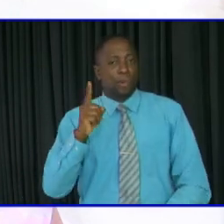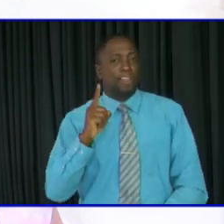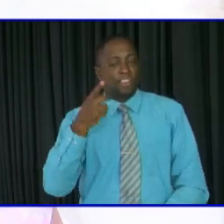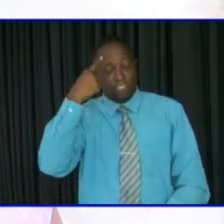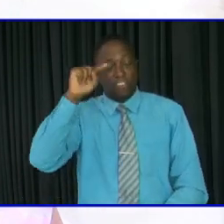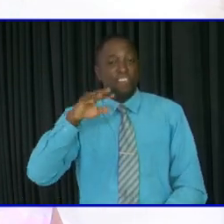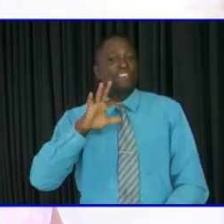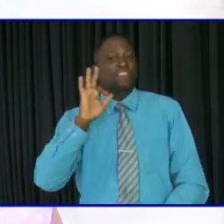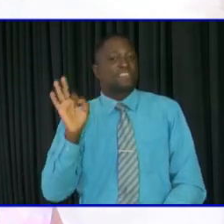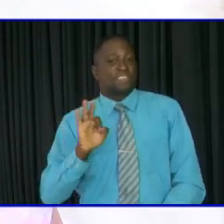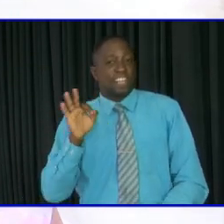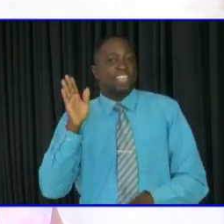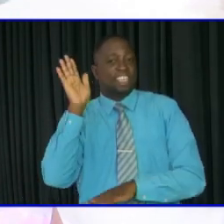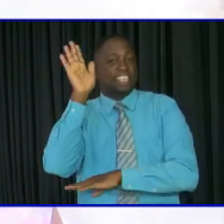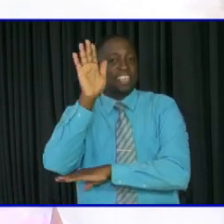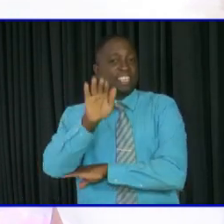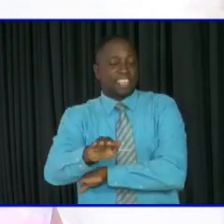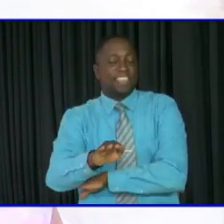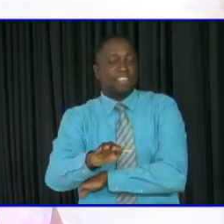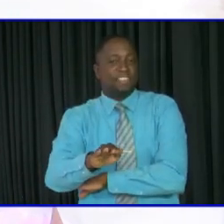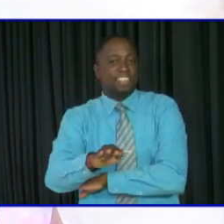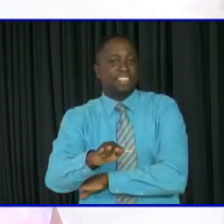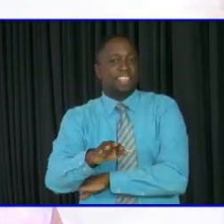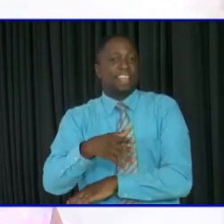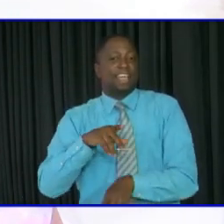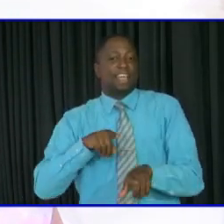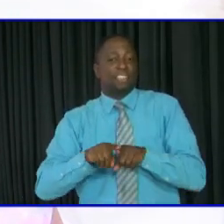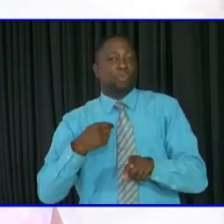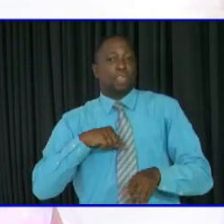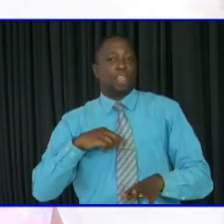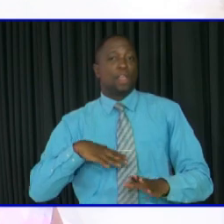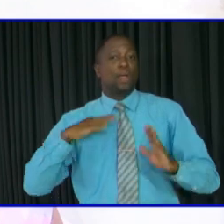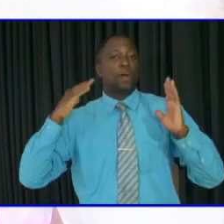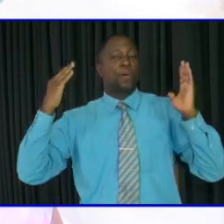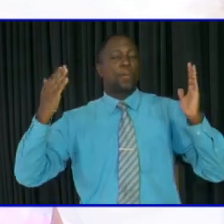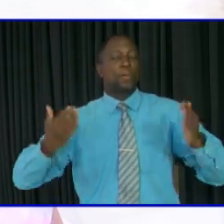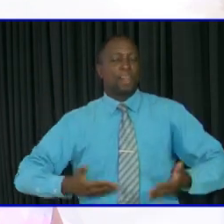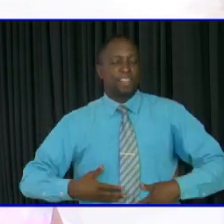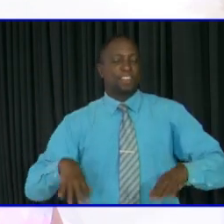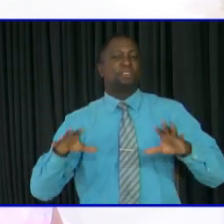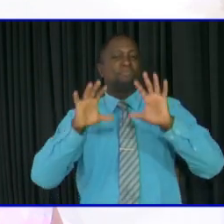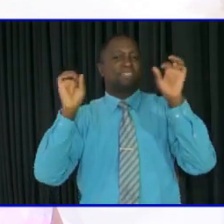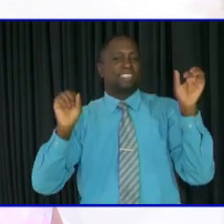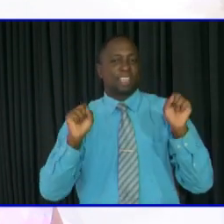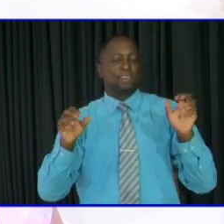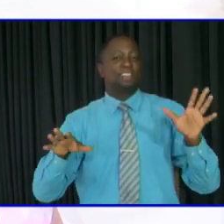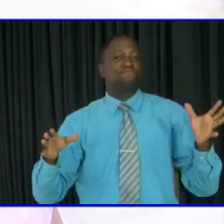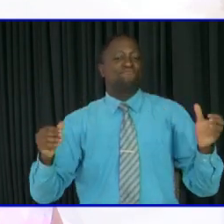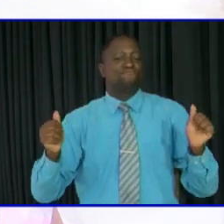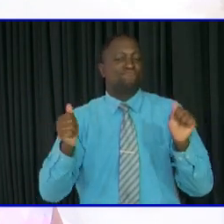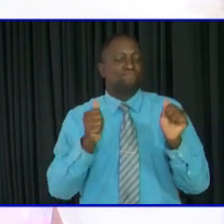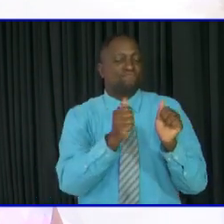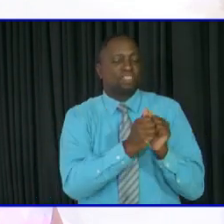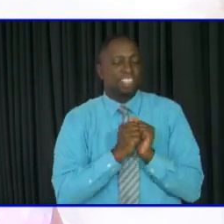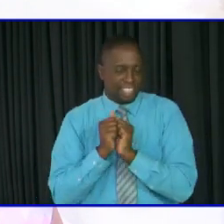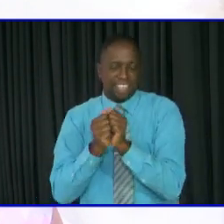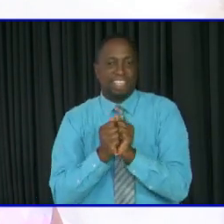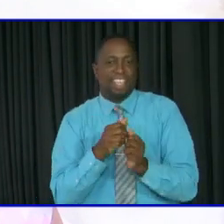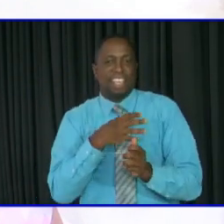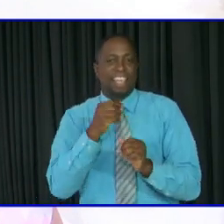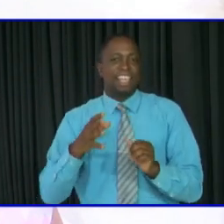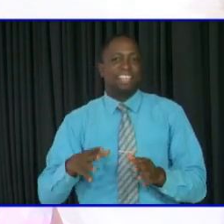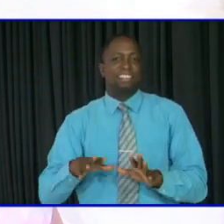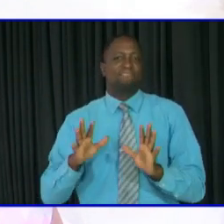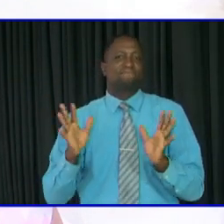evening feast as we welcome the Sabbath together, as we celebrate the dawn of a brand